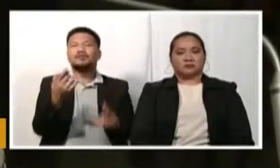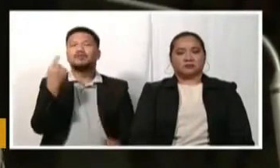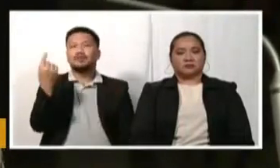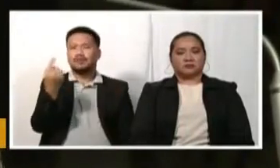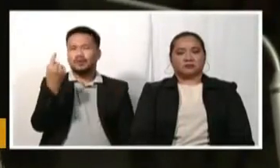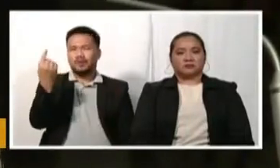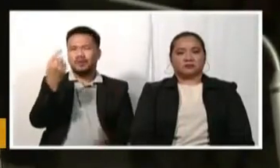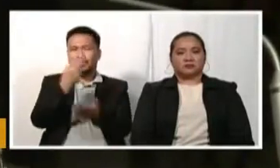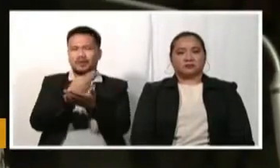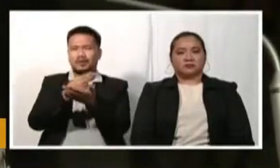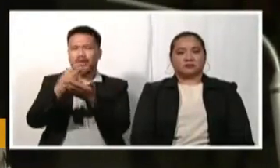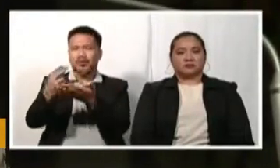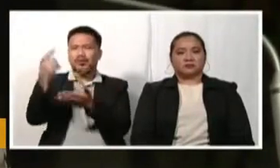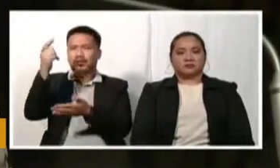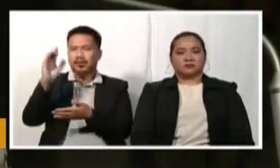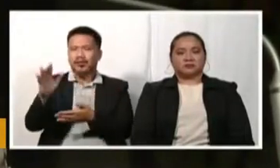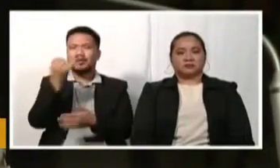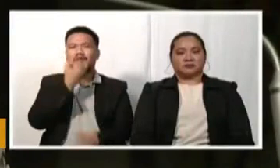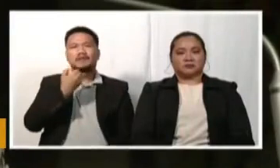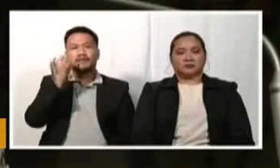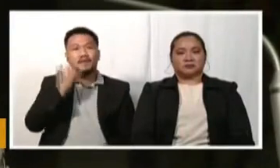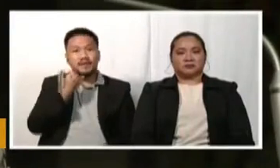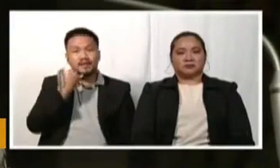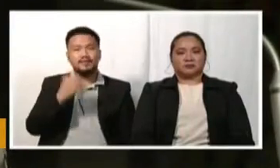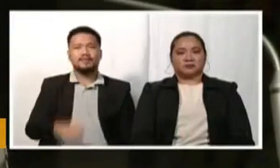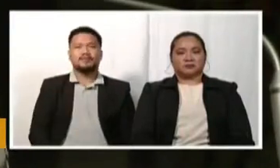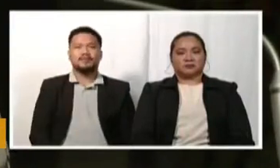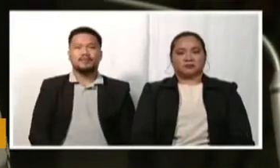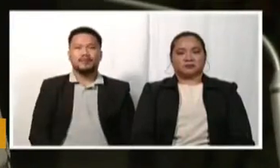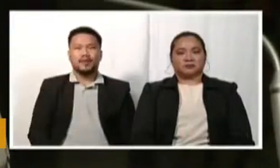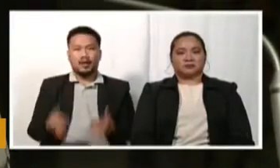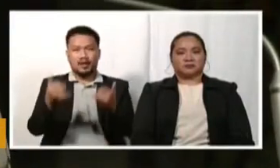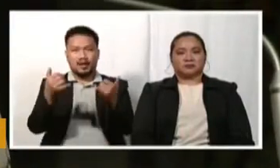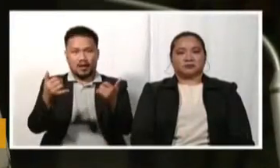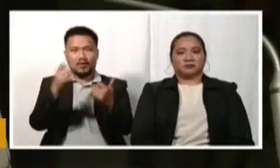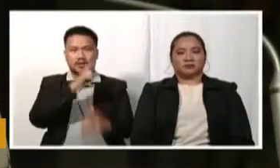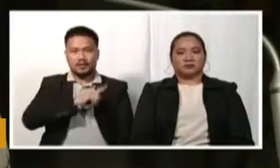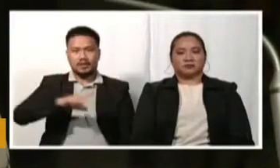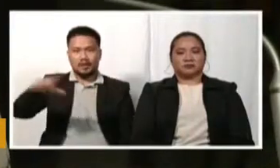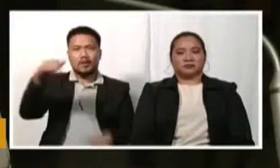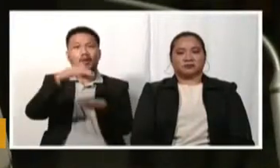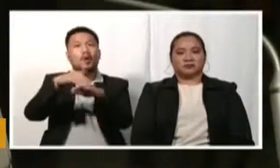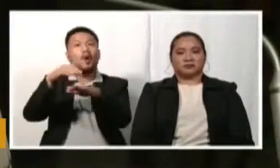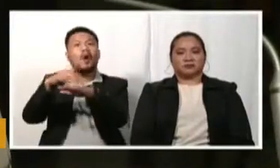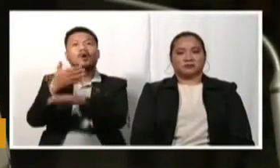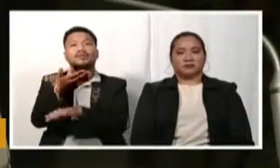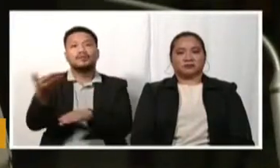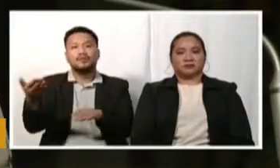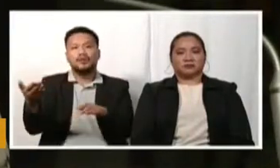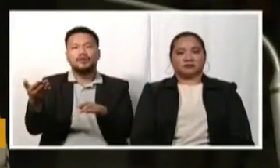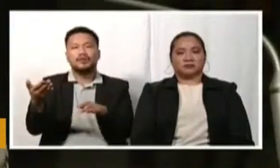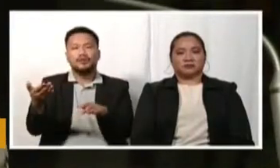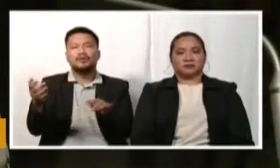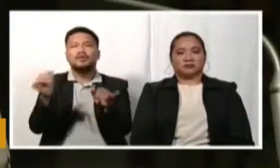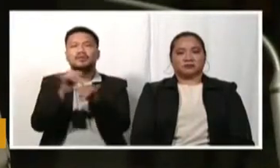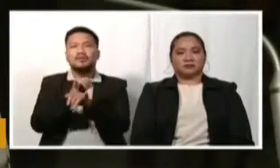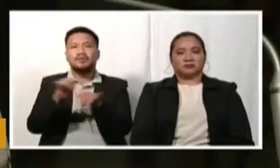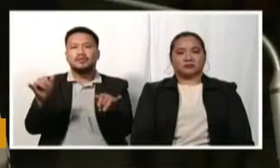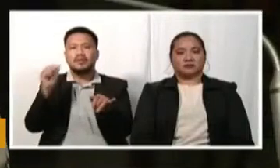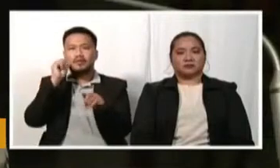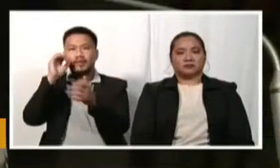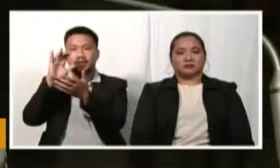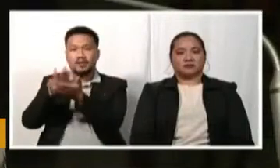earth. The Lord calls you back like a wife forsaken and grieved